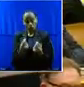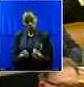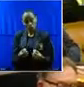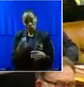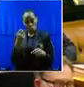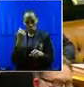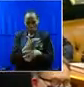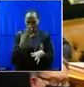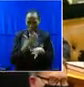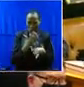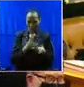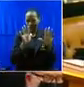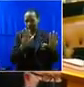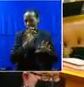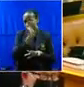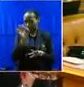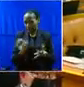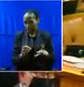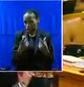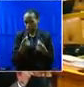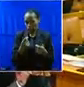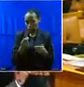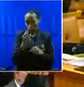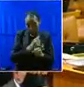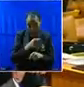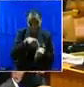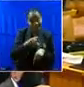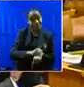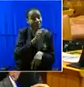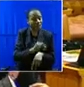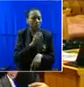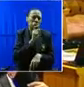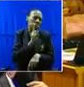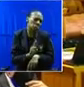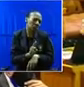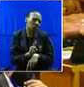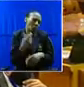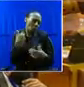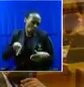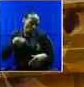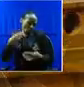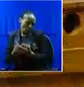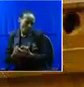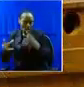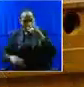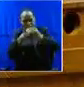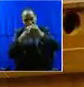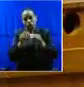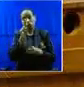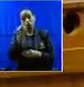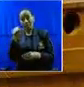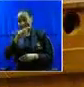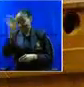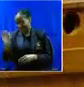just 10% of those goods locally, it is estimated that we can add